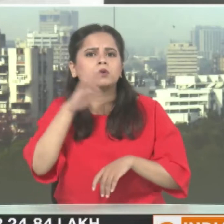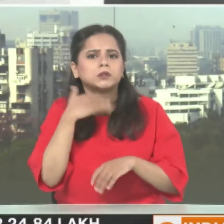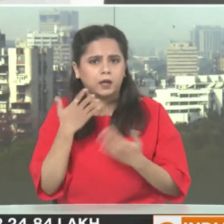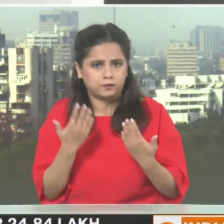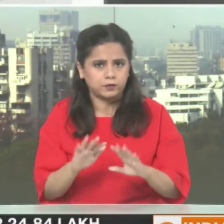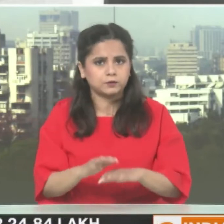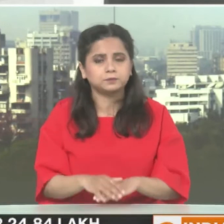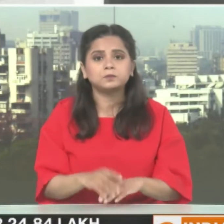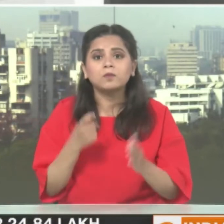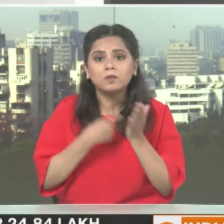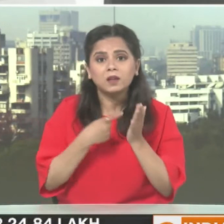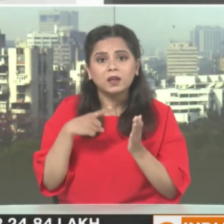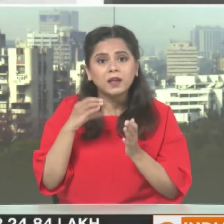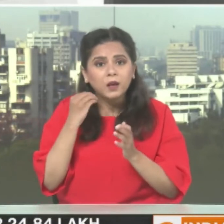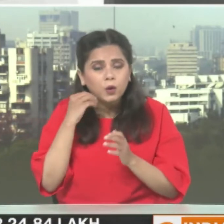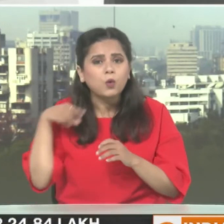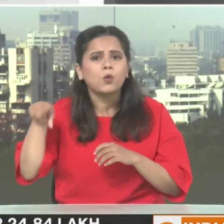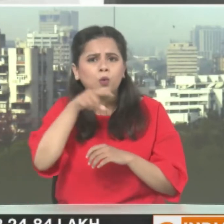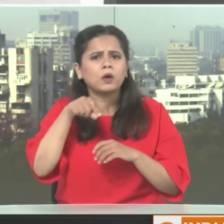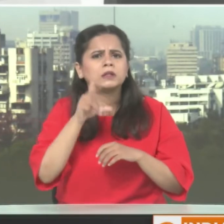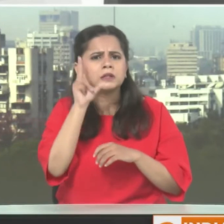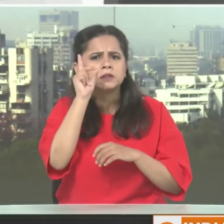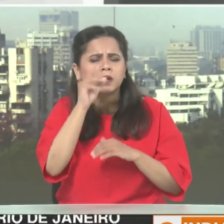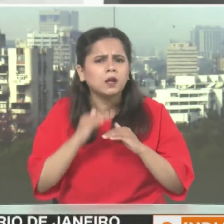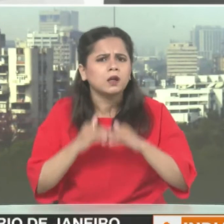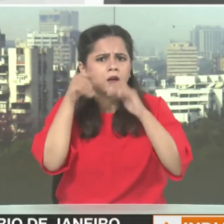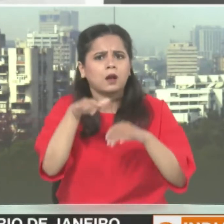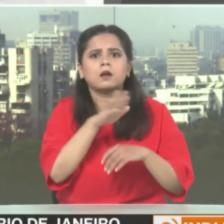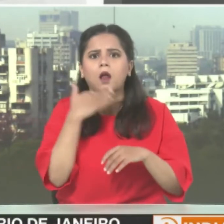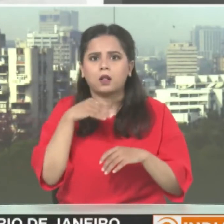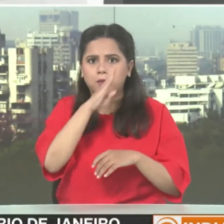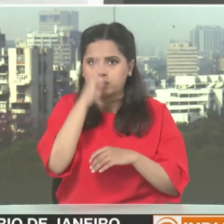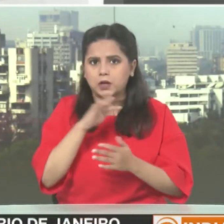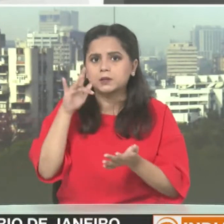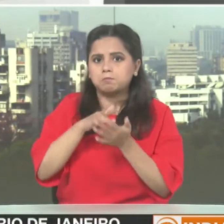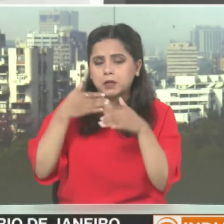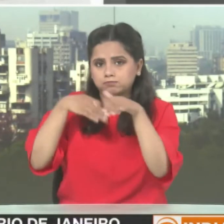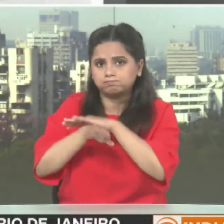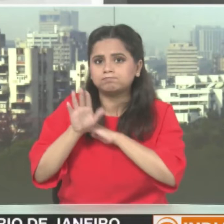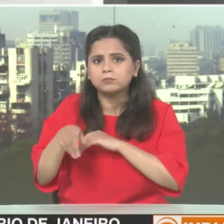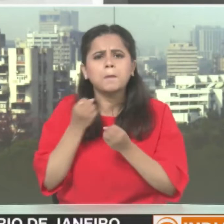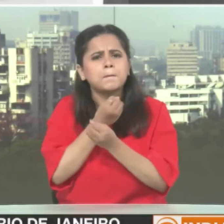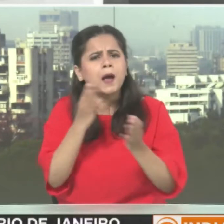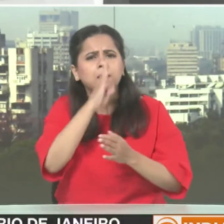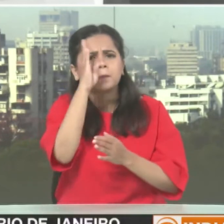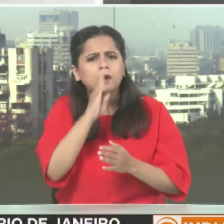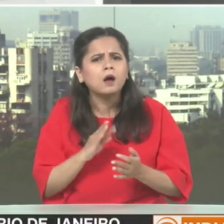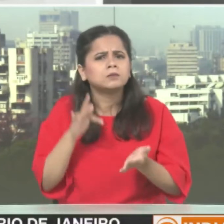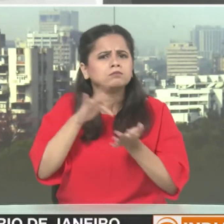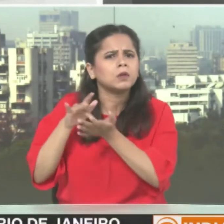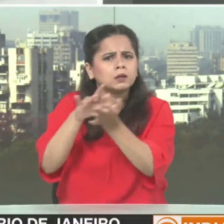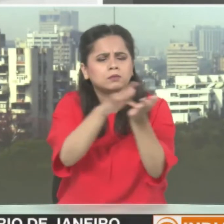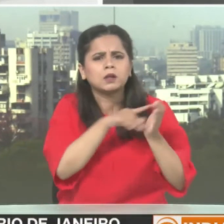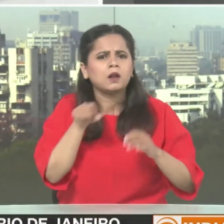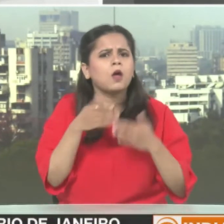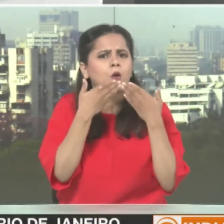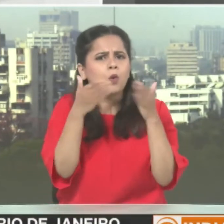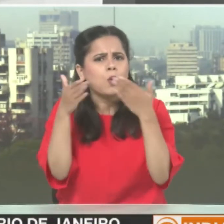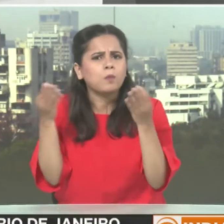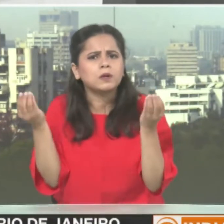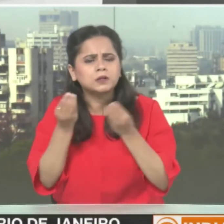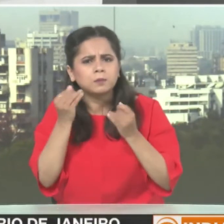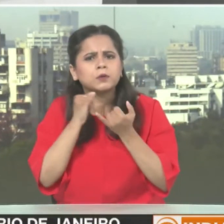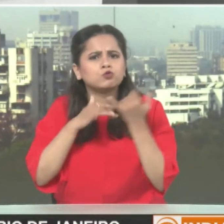Rio de Janeiro has the second highest death toll in Brazil. Many parts of Brazil have begun reopening certain segments